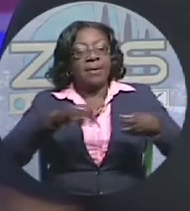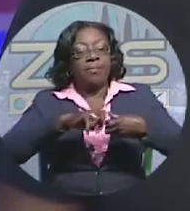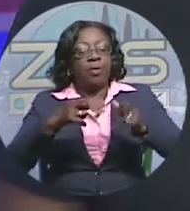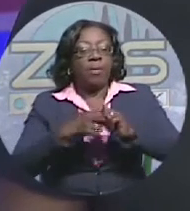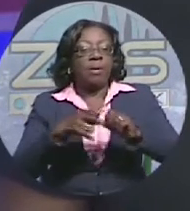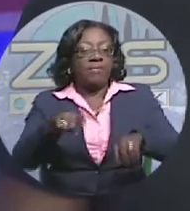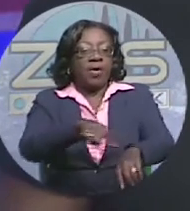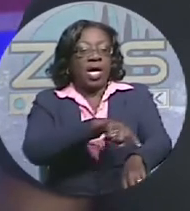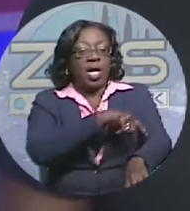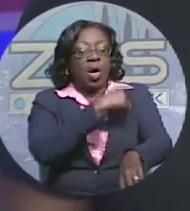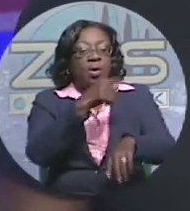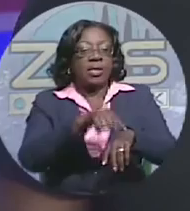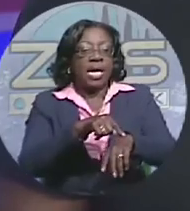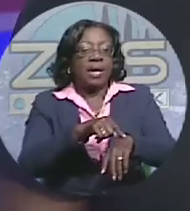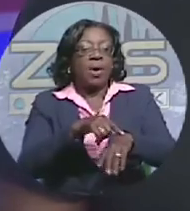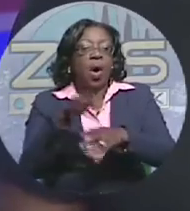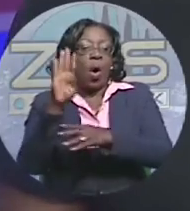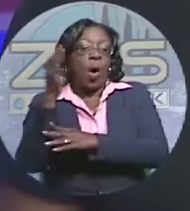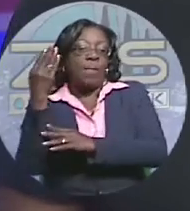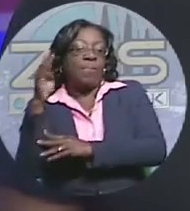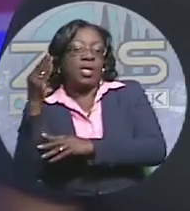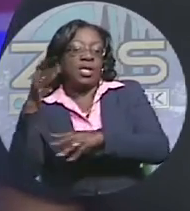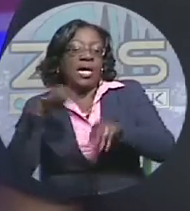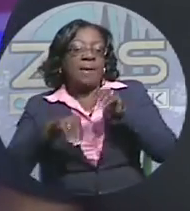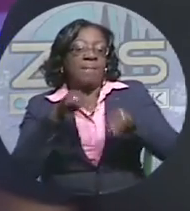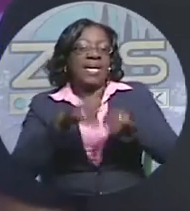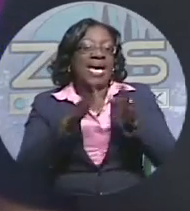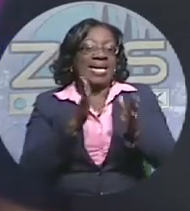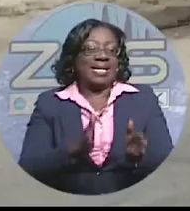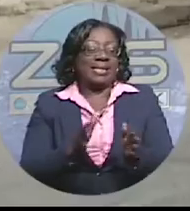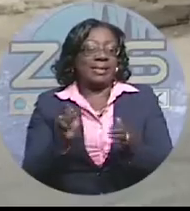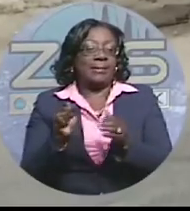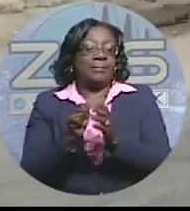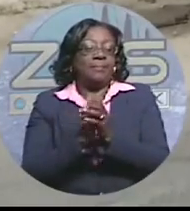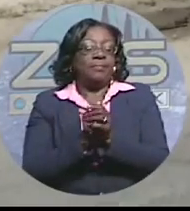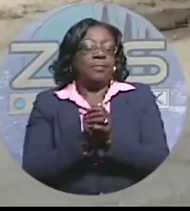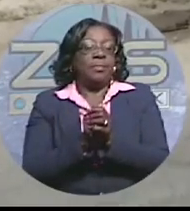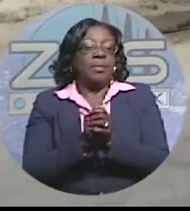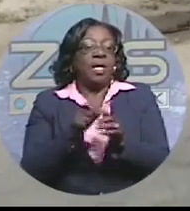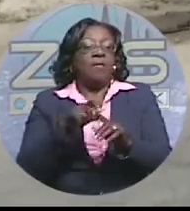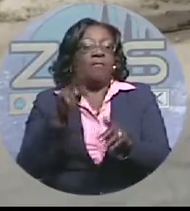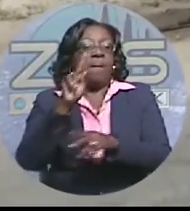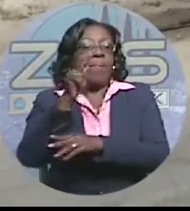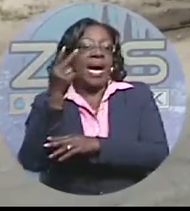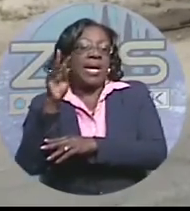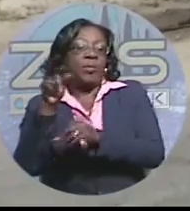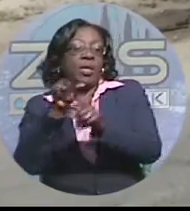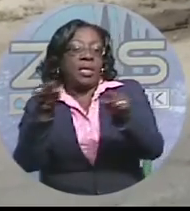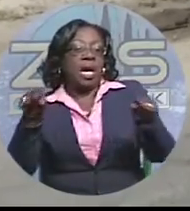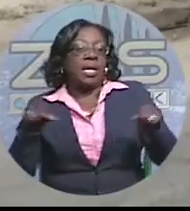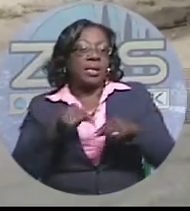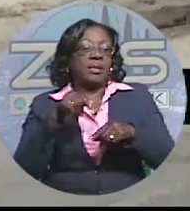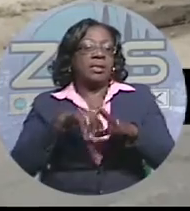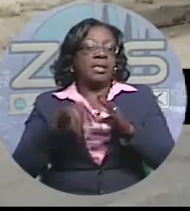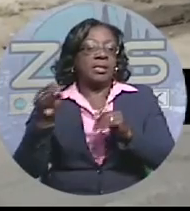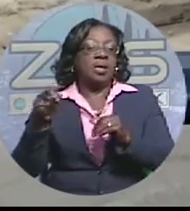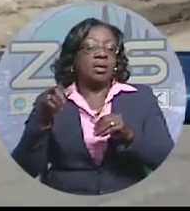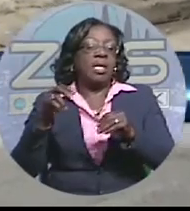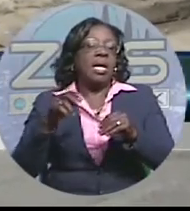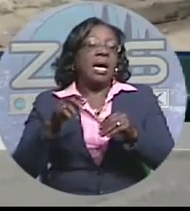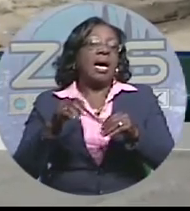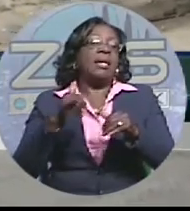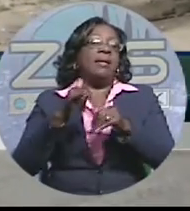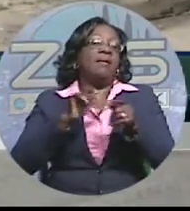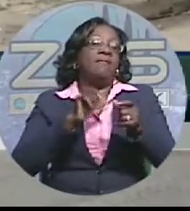cracking down on bush mechanics. Carla Palmer went along. From Pinewood Gardens in the south and thousands of miles